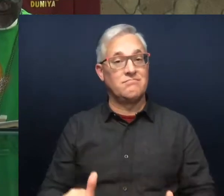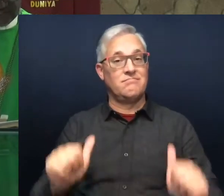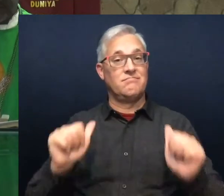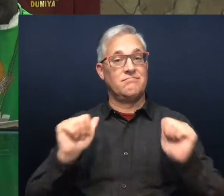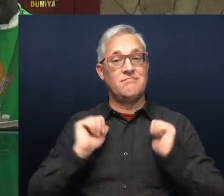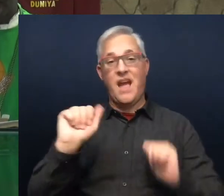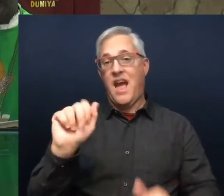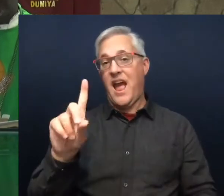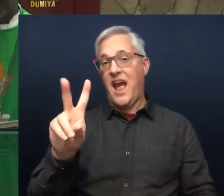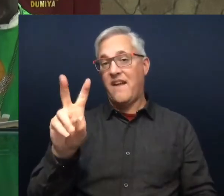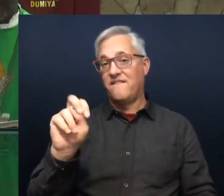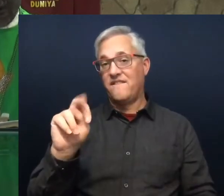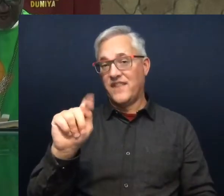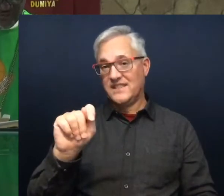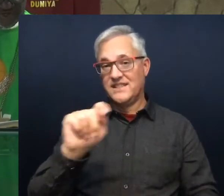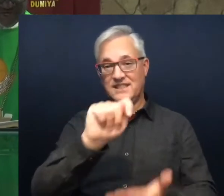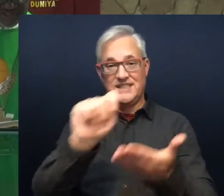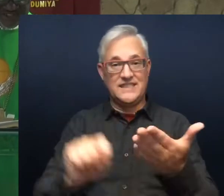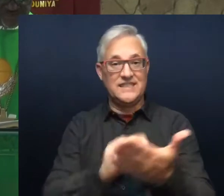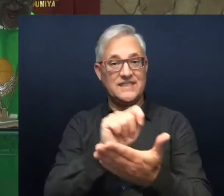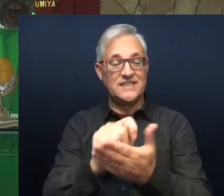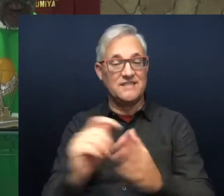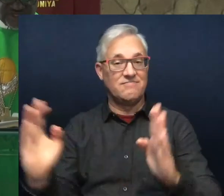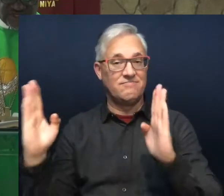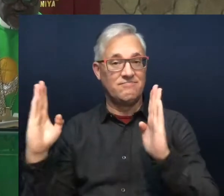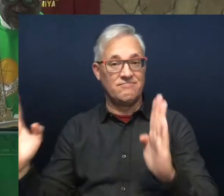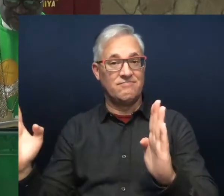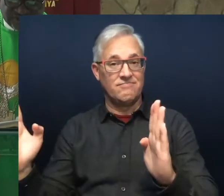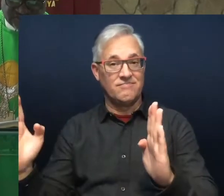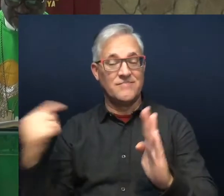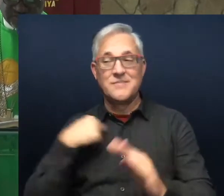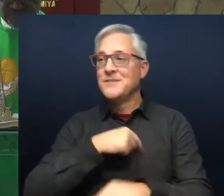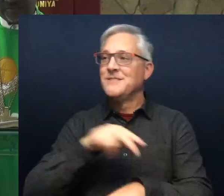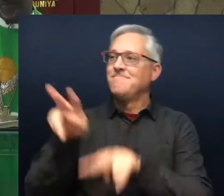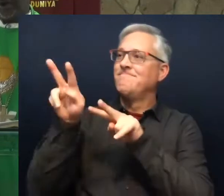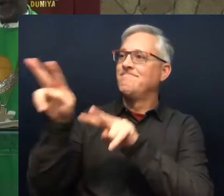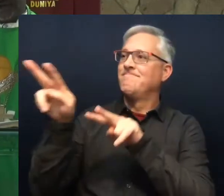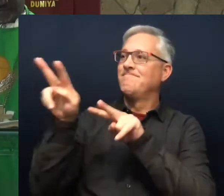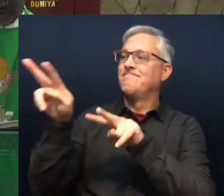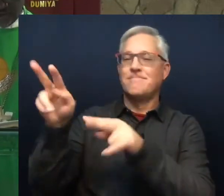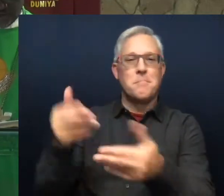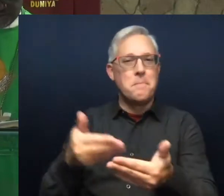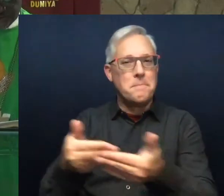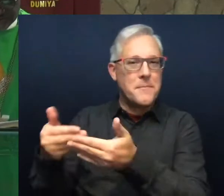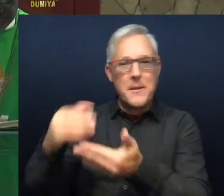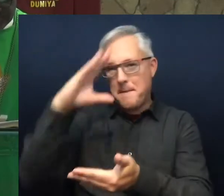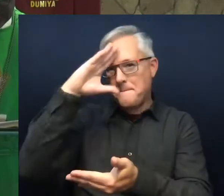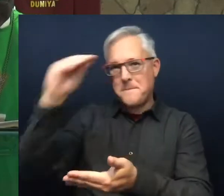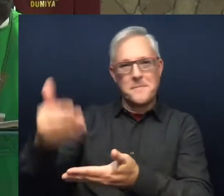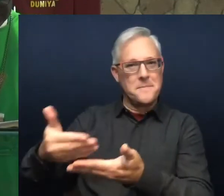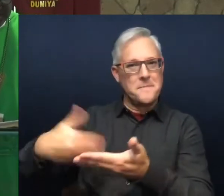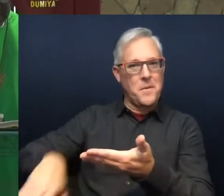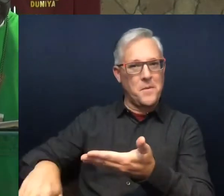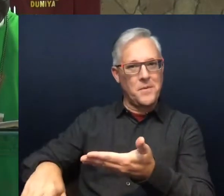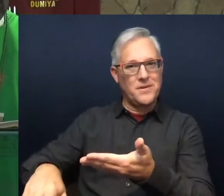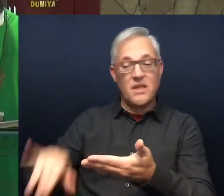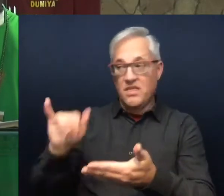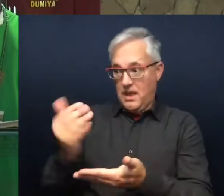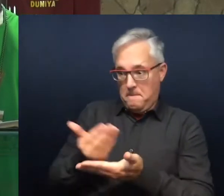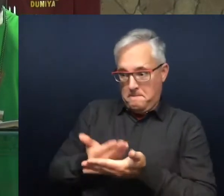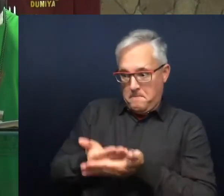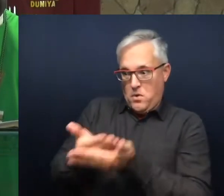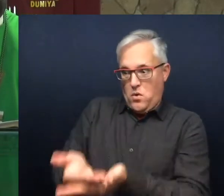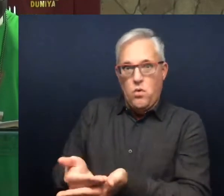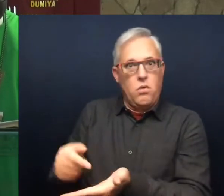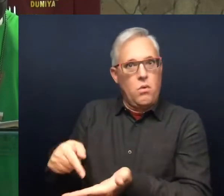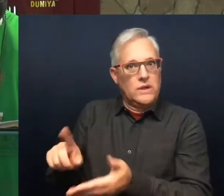of Advent, when we anticipate the birth of a baby boy whose birth is itself so